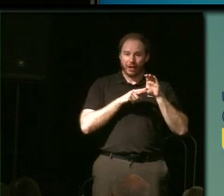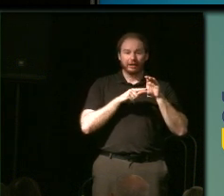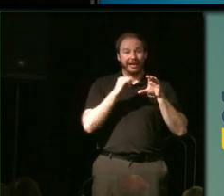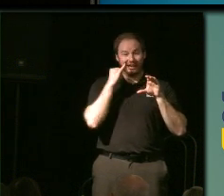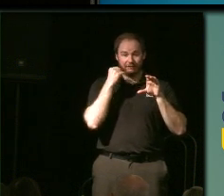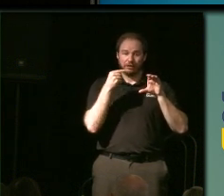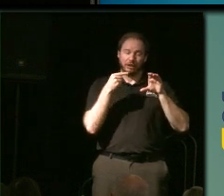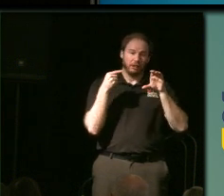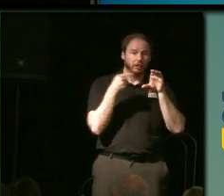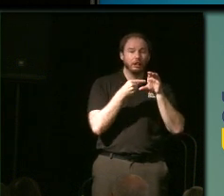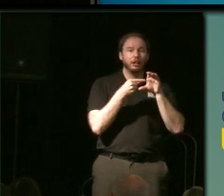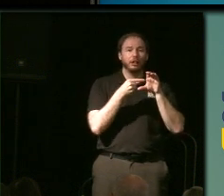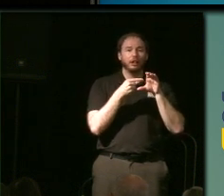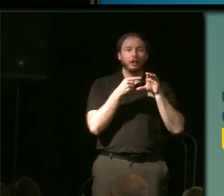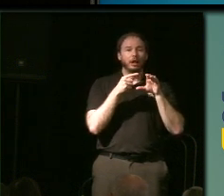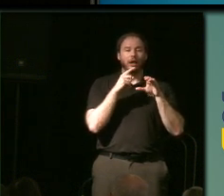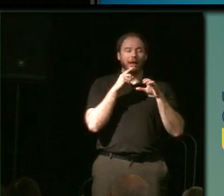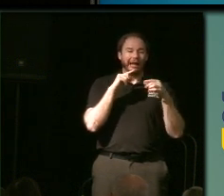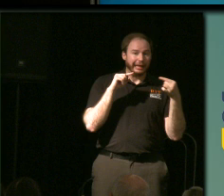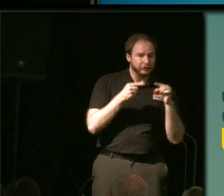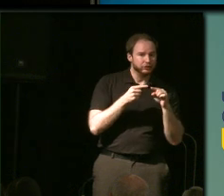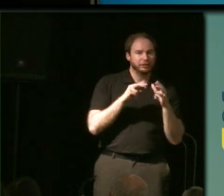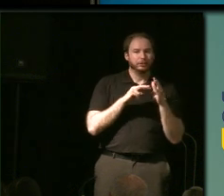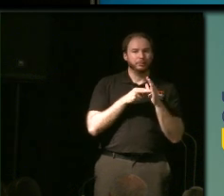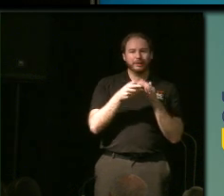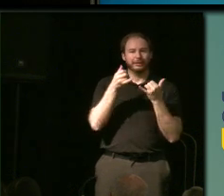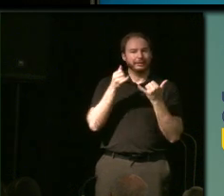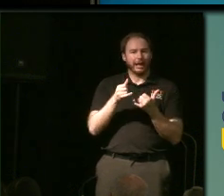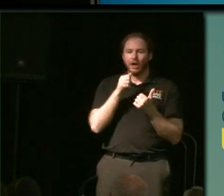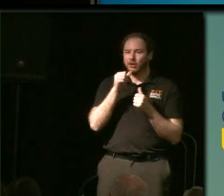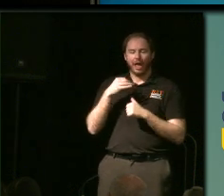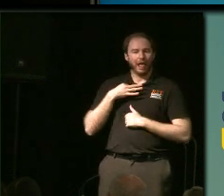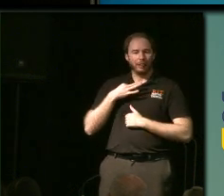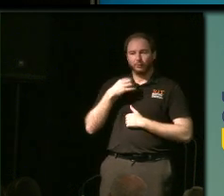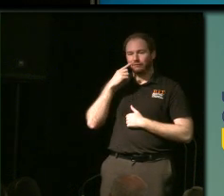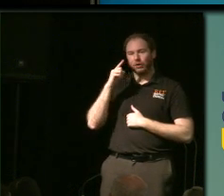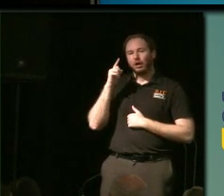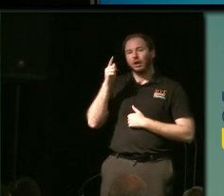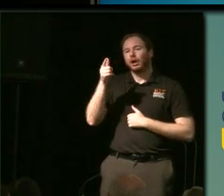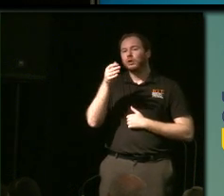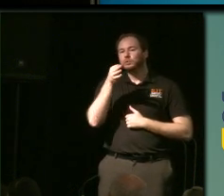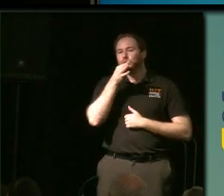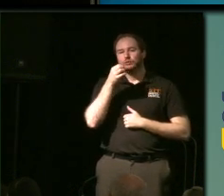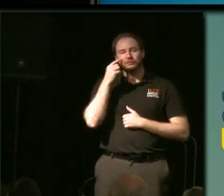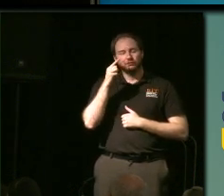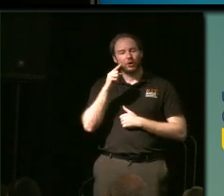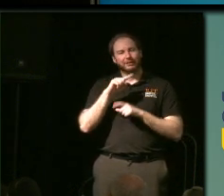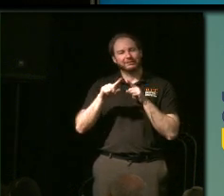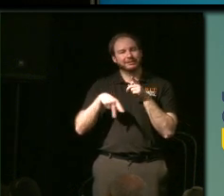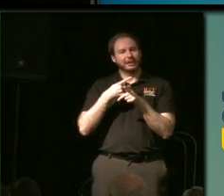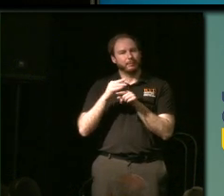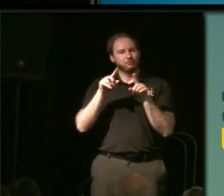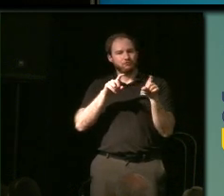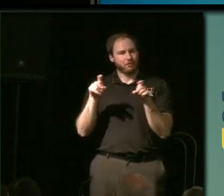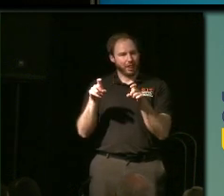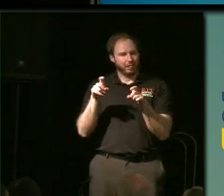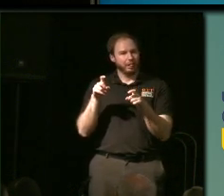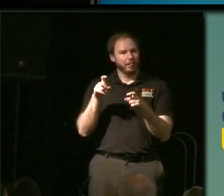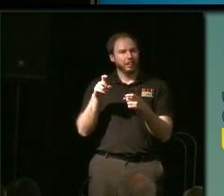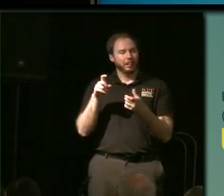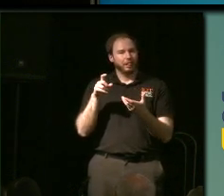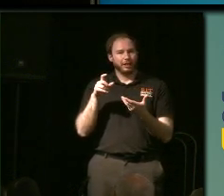a gene-specific trial that is coming down the line not too far from now? Would you